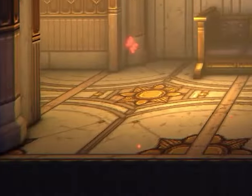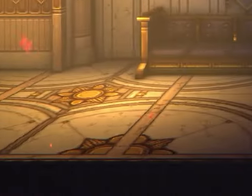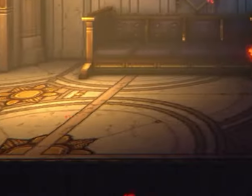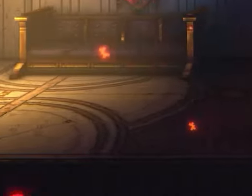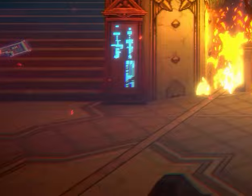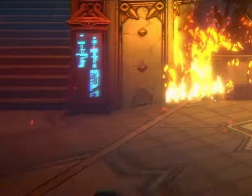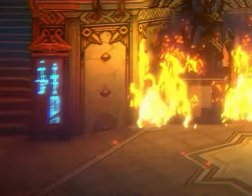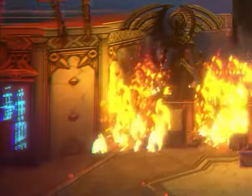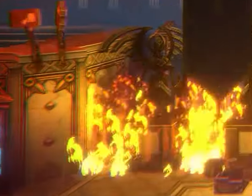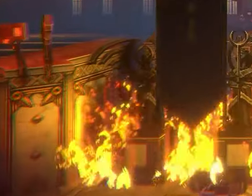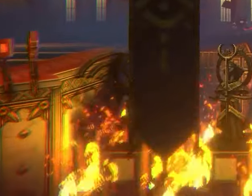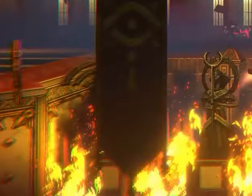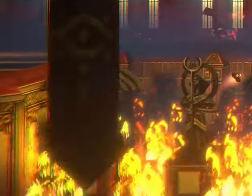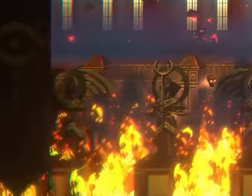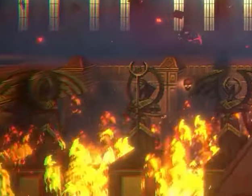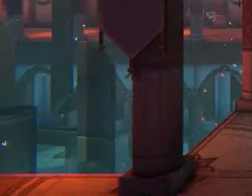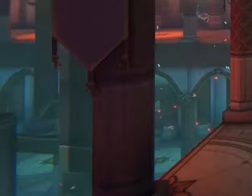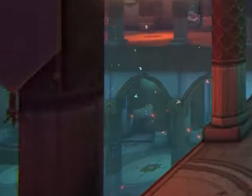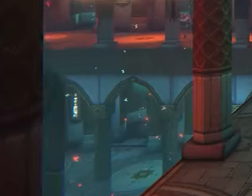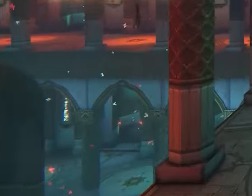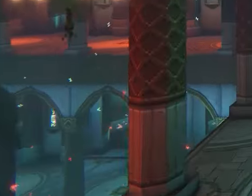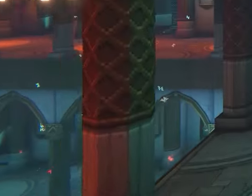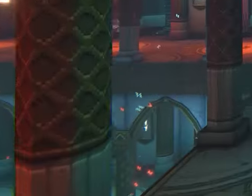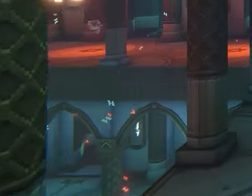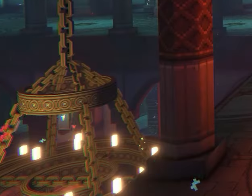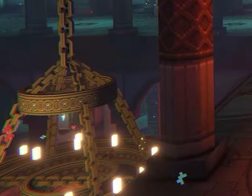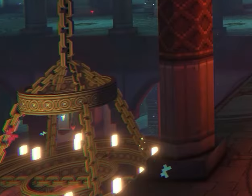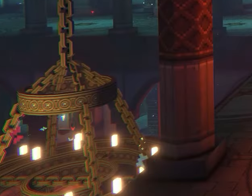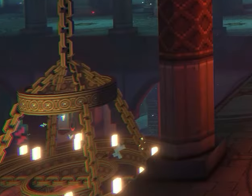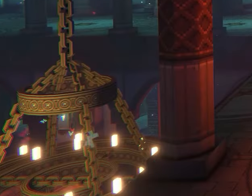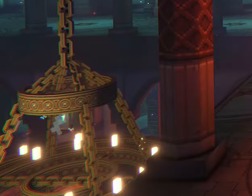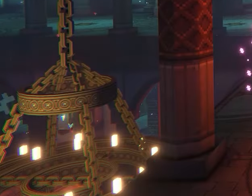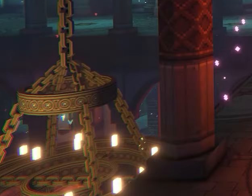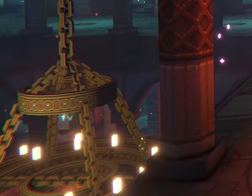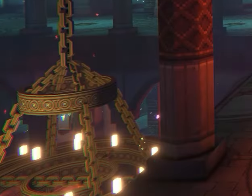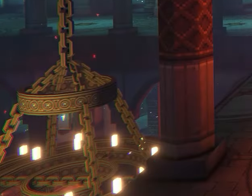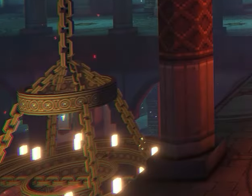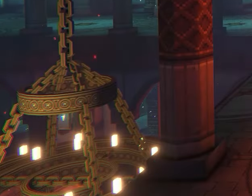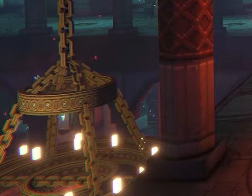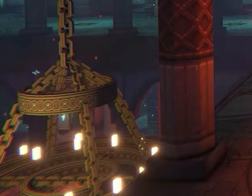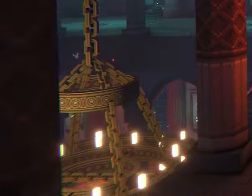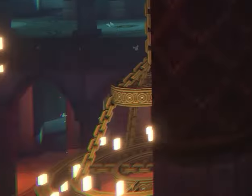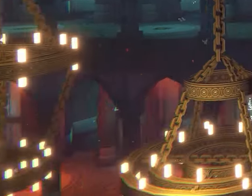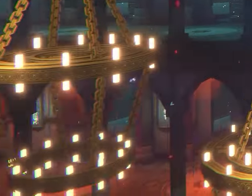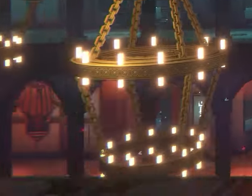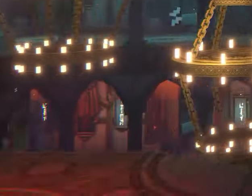Ezekiel, the dome is under attack. You must retrieve the Malkora.